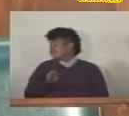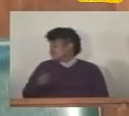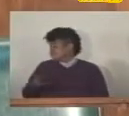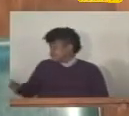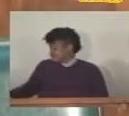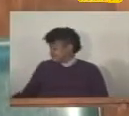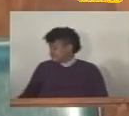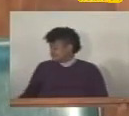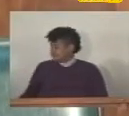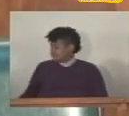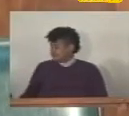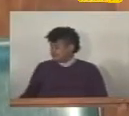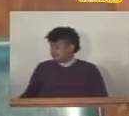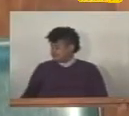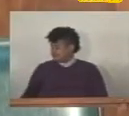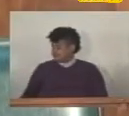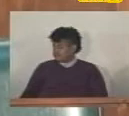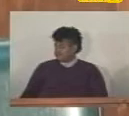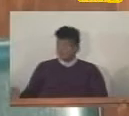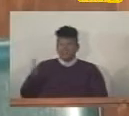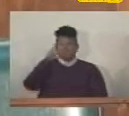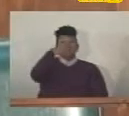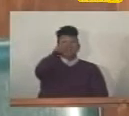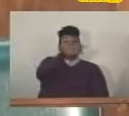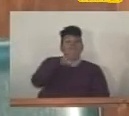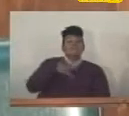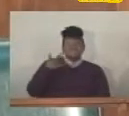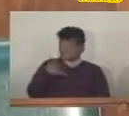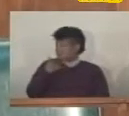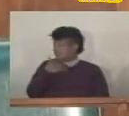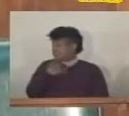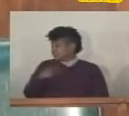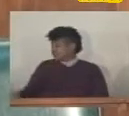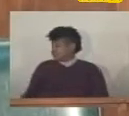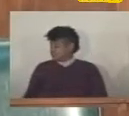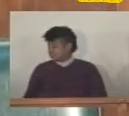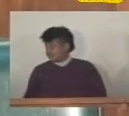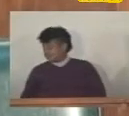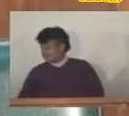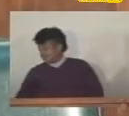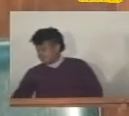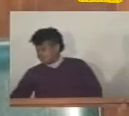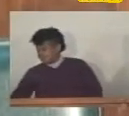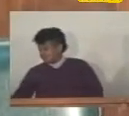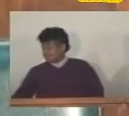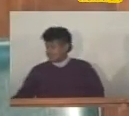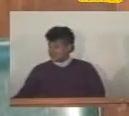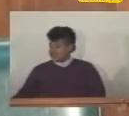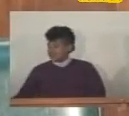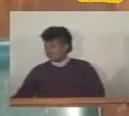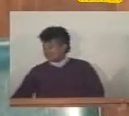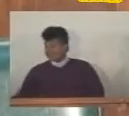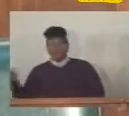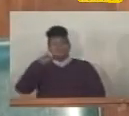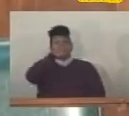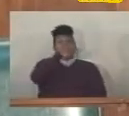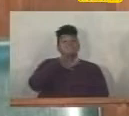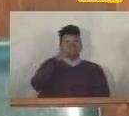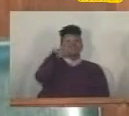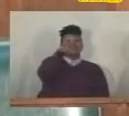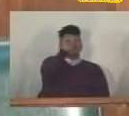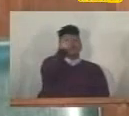that they too can become victims of the security forces, and they will